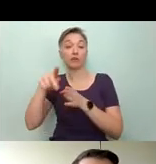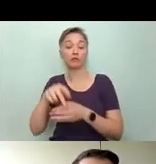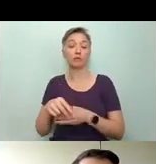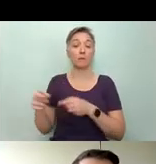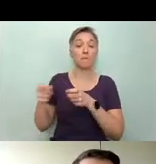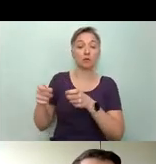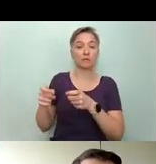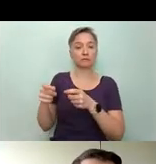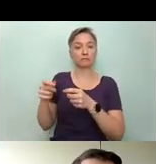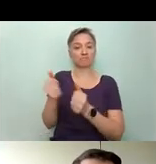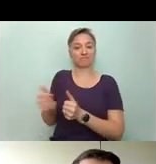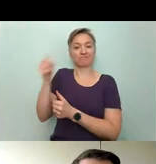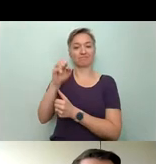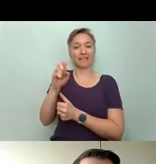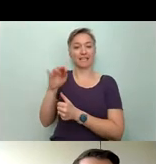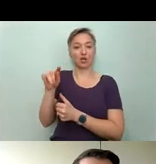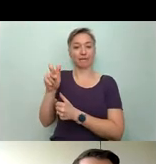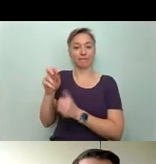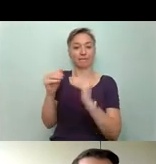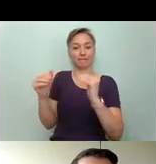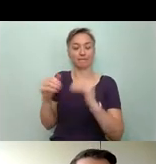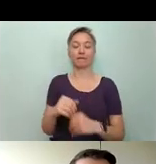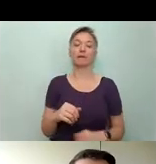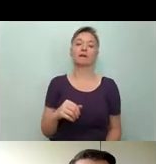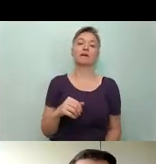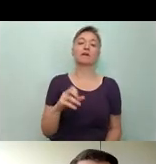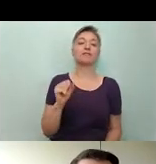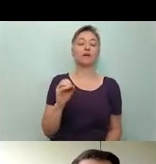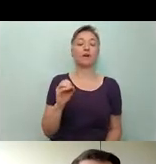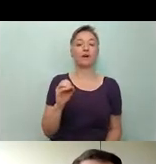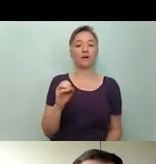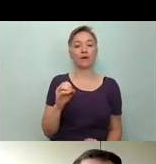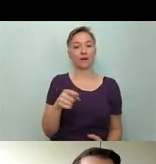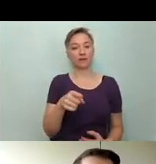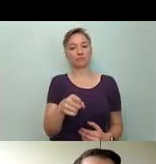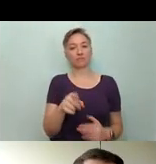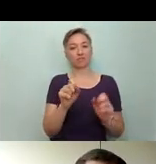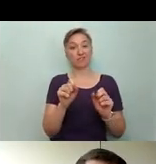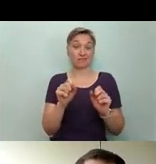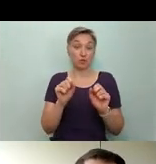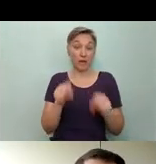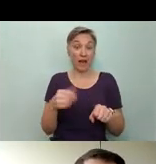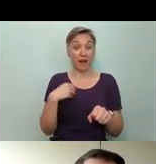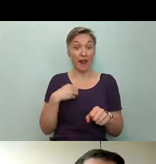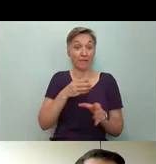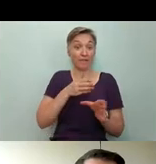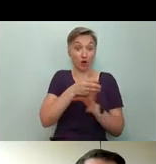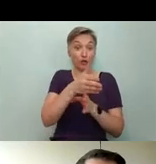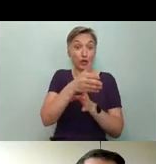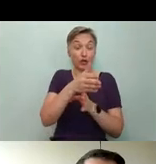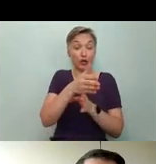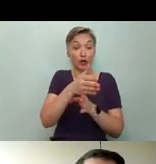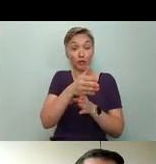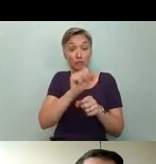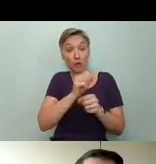cetera. And ultimately, you can establish for yourself a career that hits on all five of those